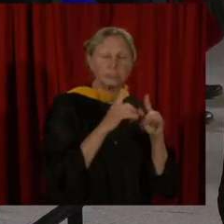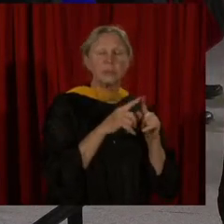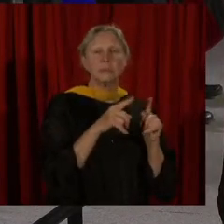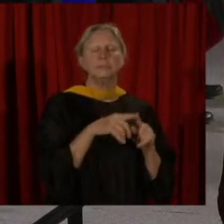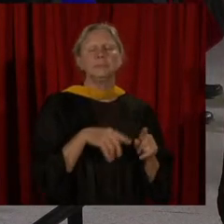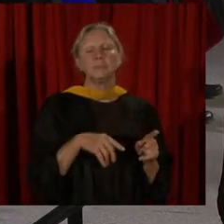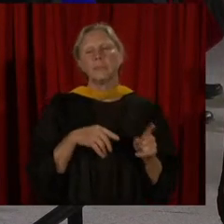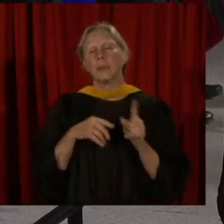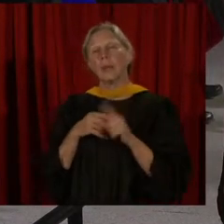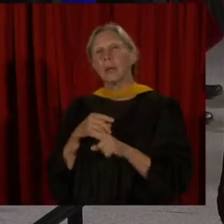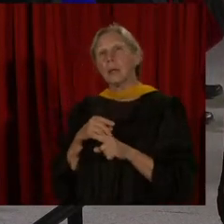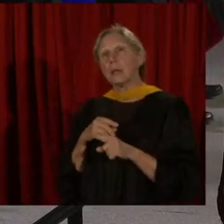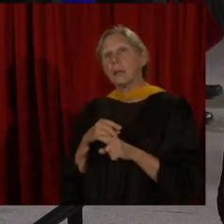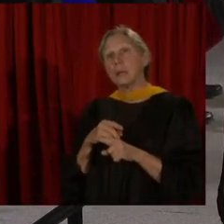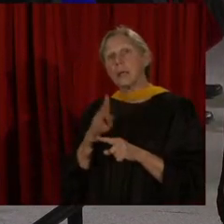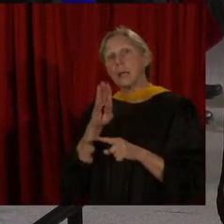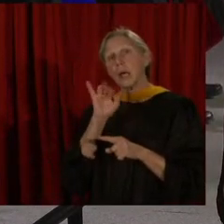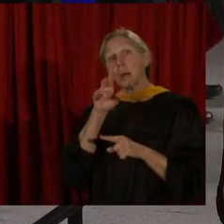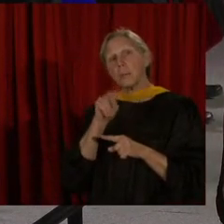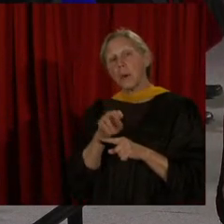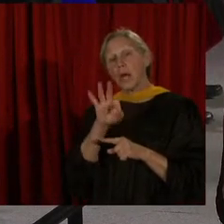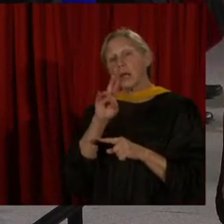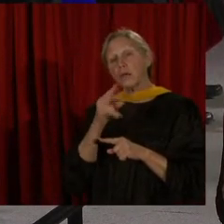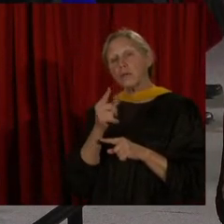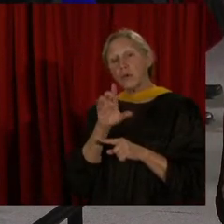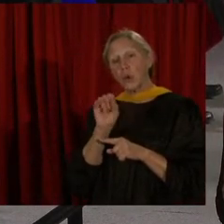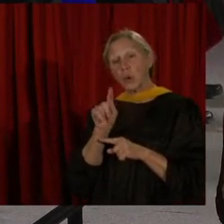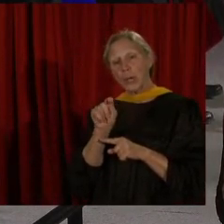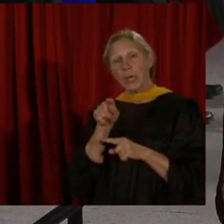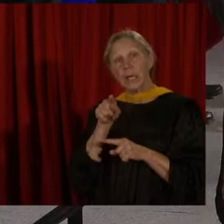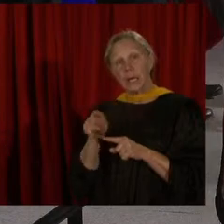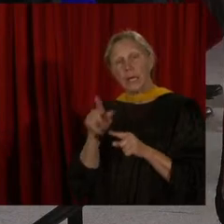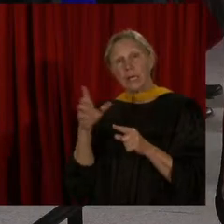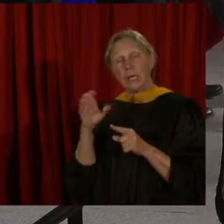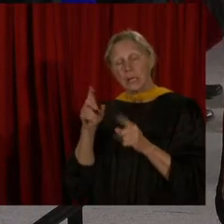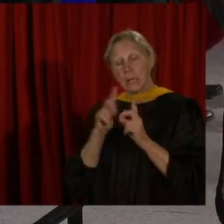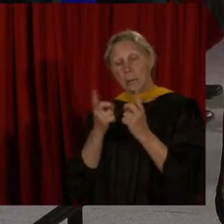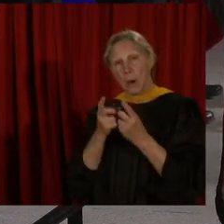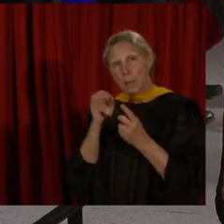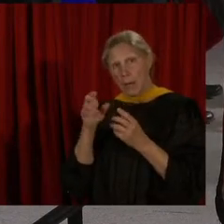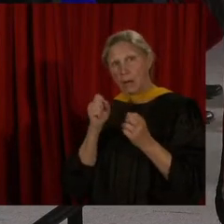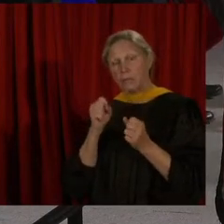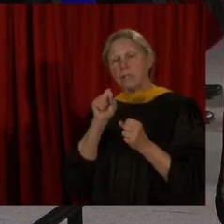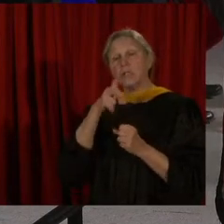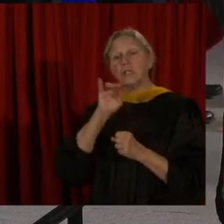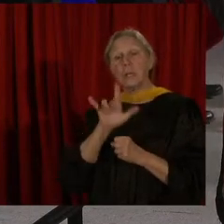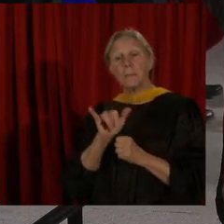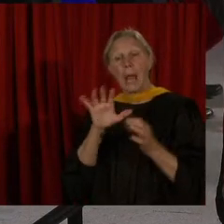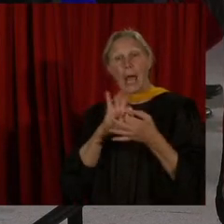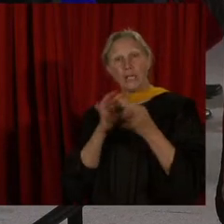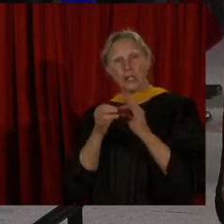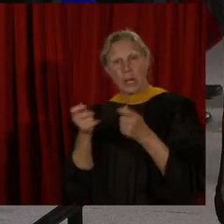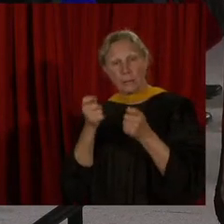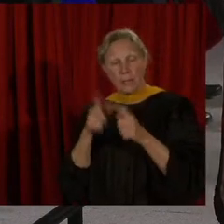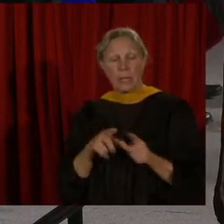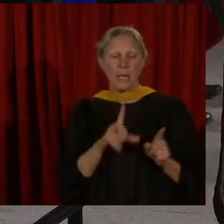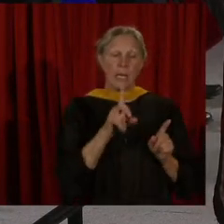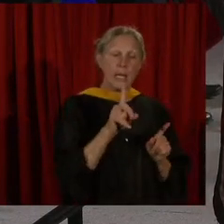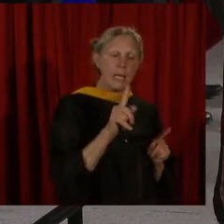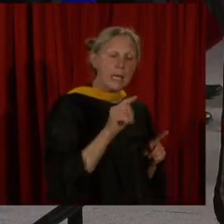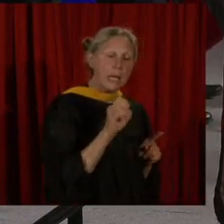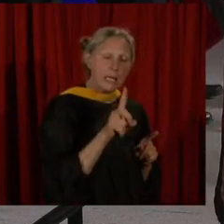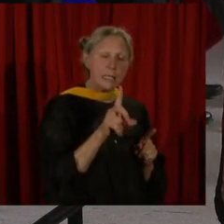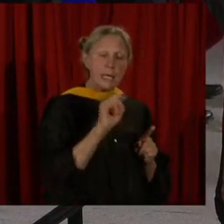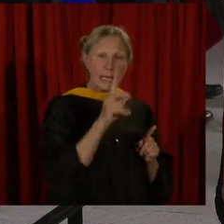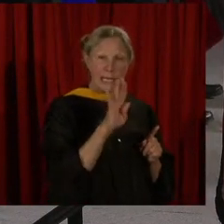Innovation. Brian Fugit, Chair of the Department of Supply Chain Management. And Ted Dickey, Member